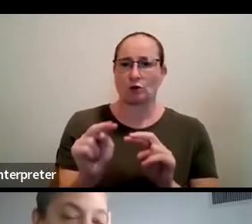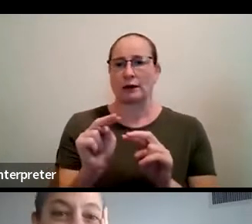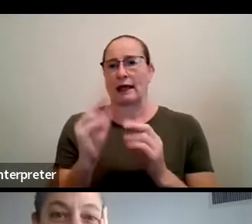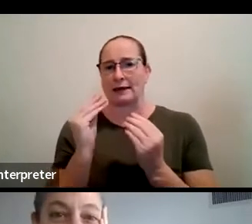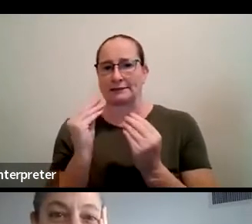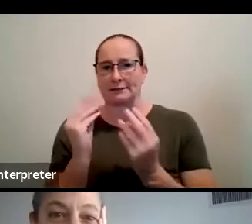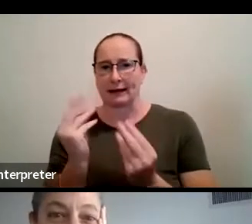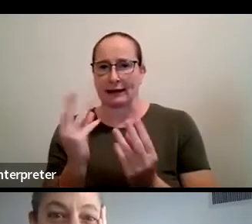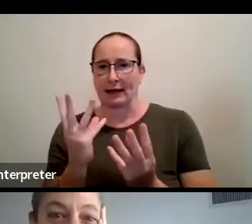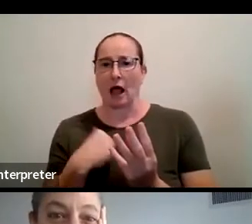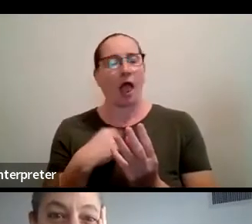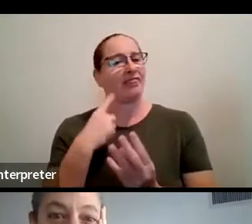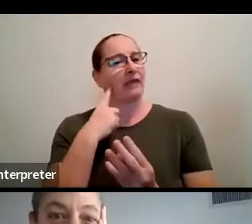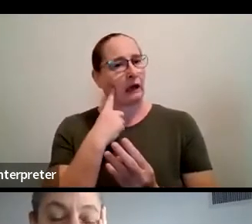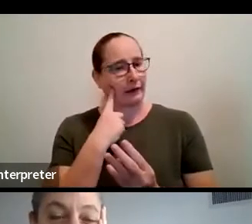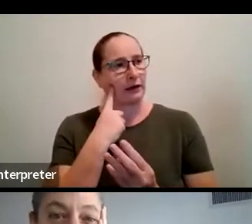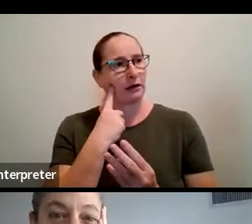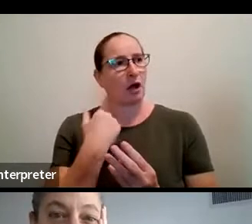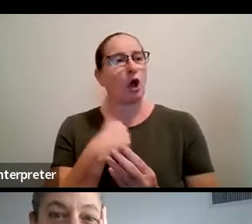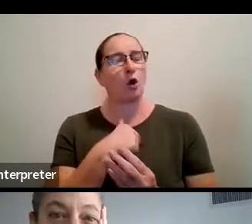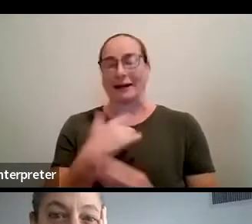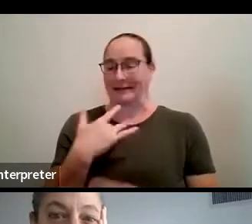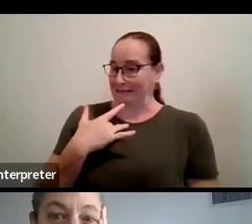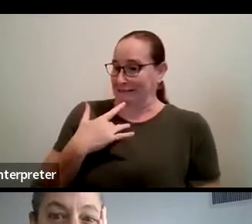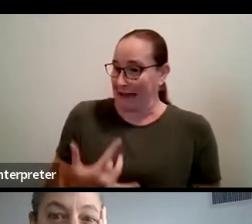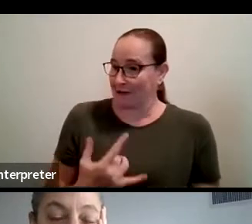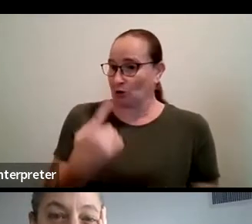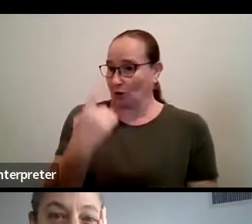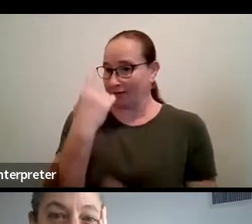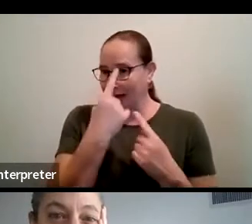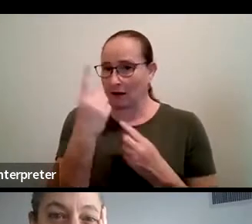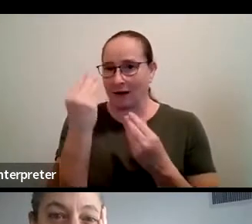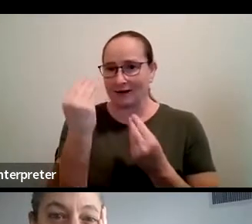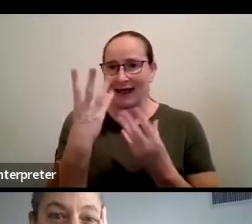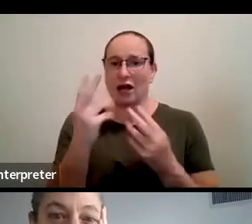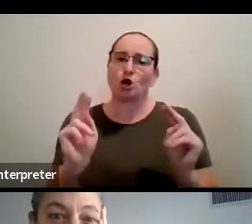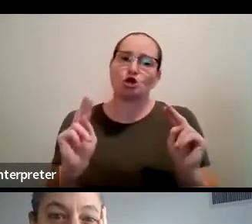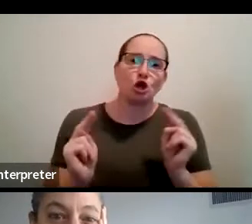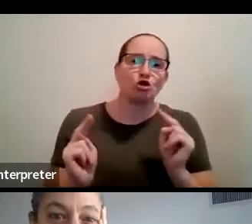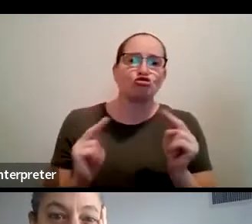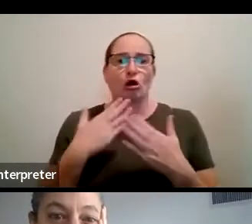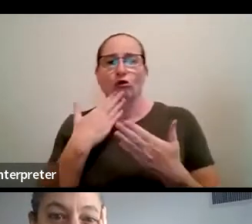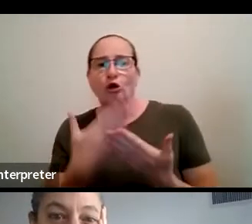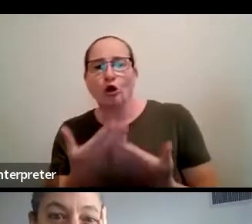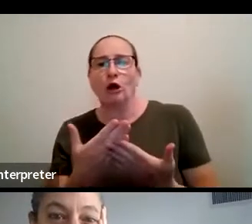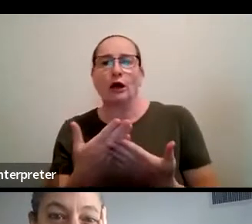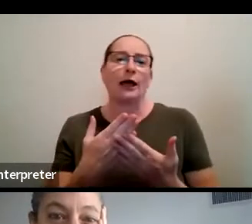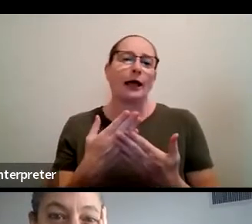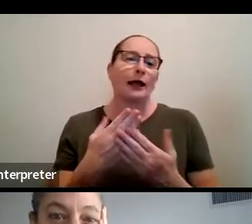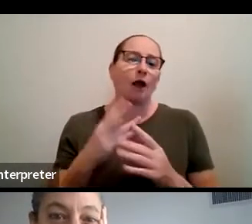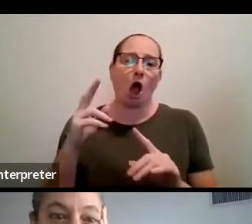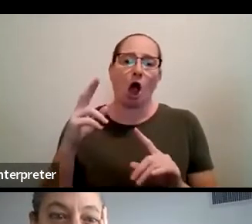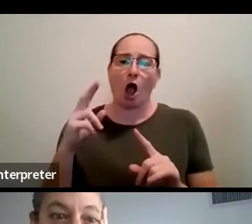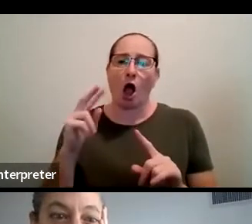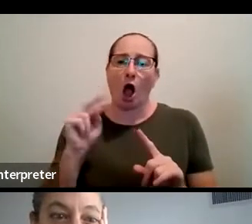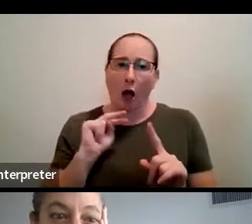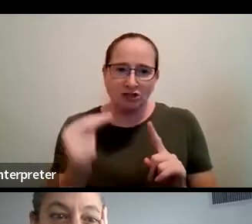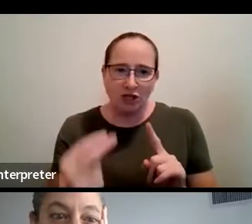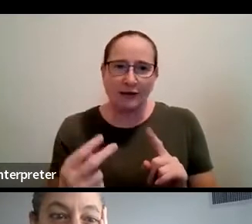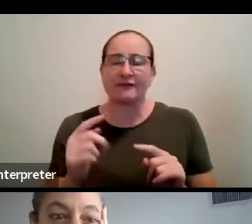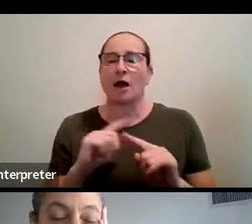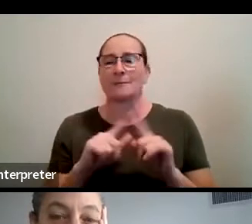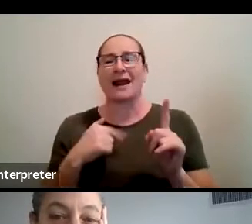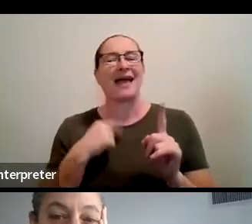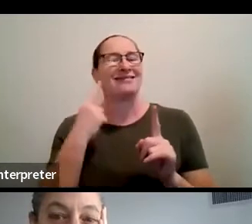data. I think, we tend to think of data as being neutral and good and objective, but I think there are